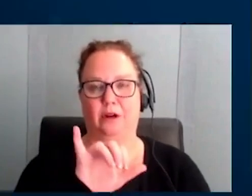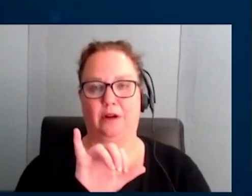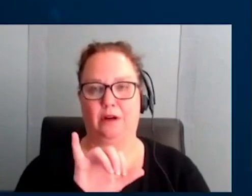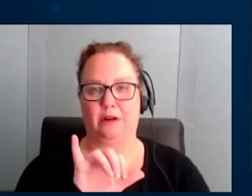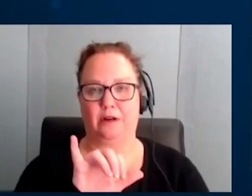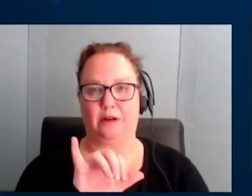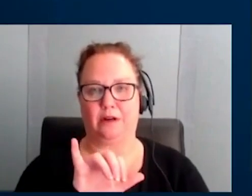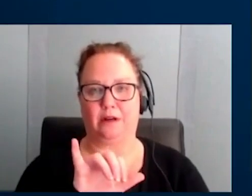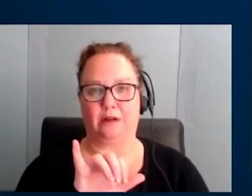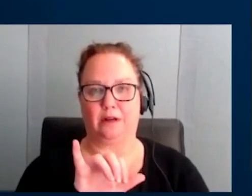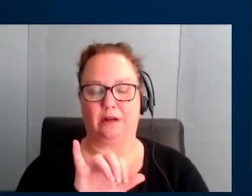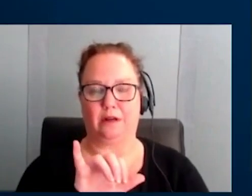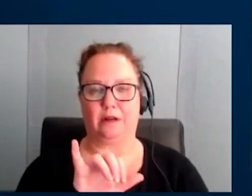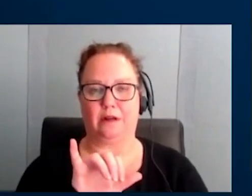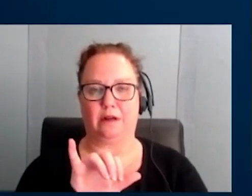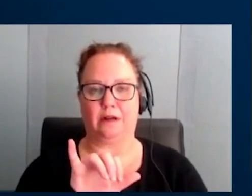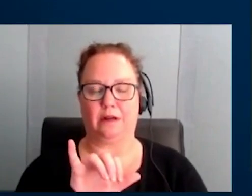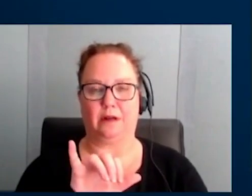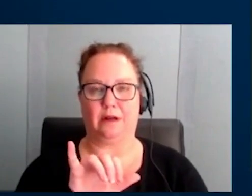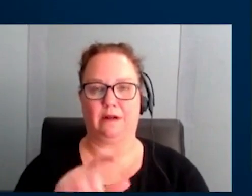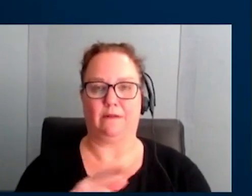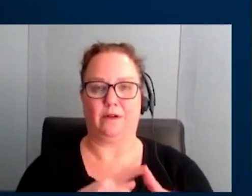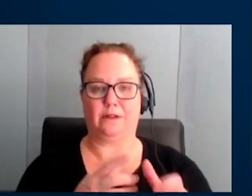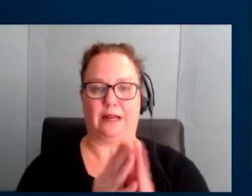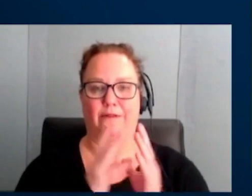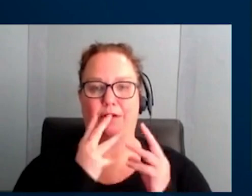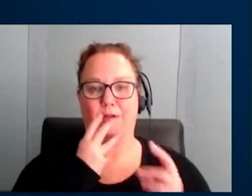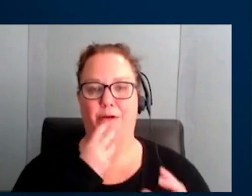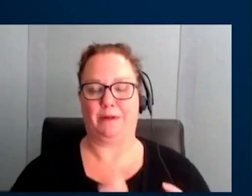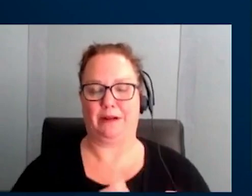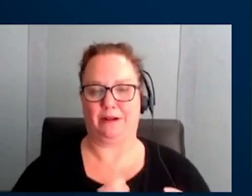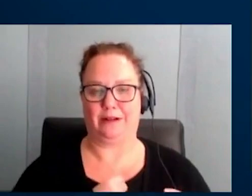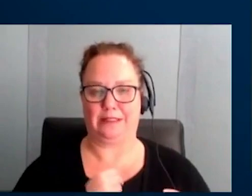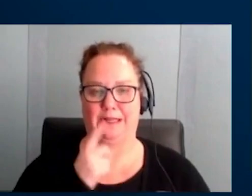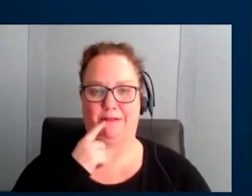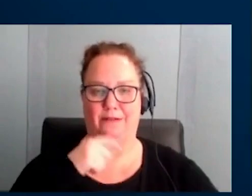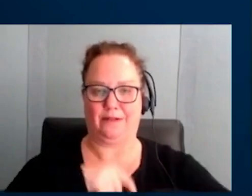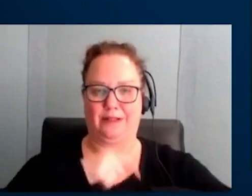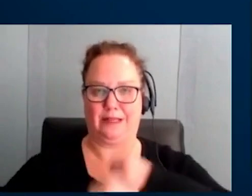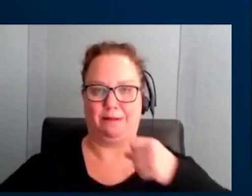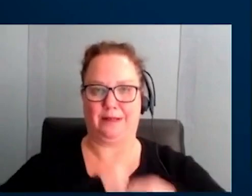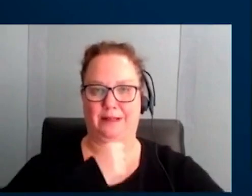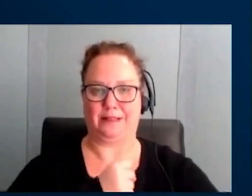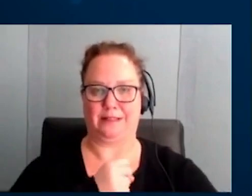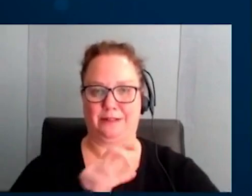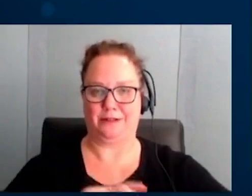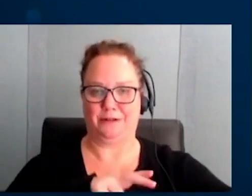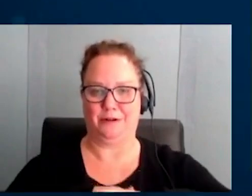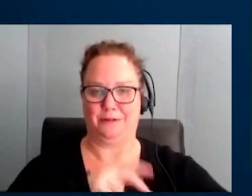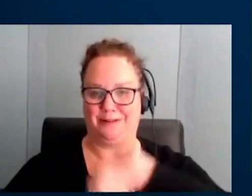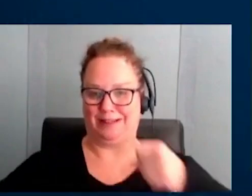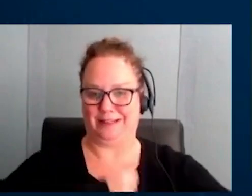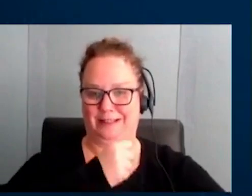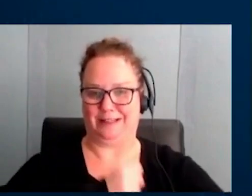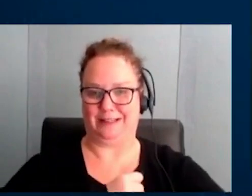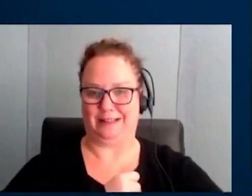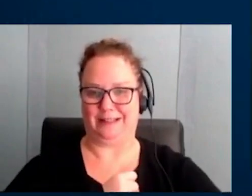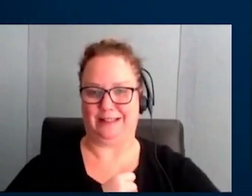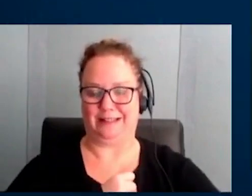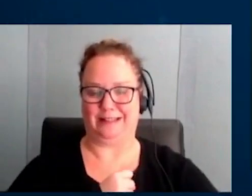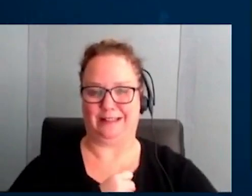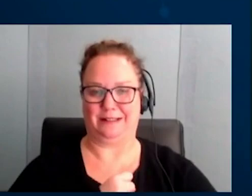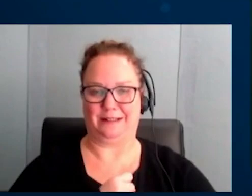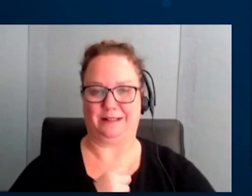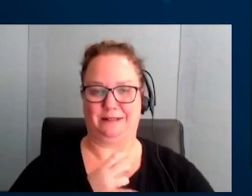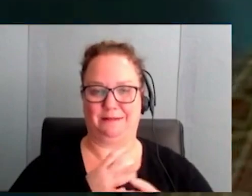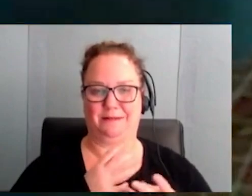on kind of a lighter note. First of all, I have to ask you about your beard. Is that seasonal or is that normal? Is that your year-round look? My soft, demure